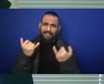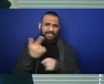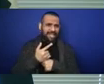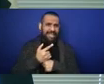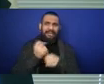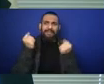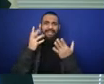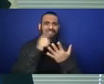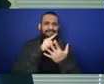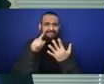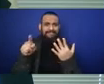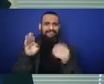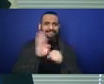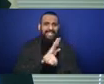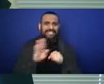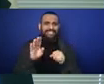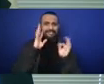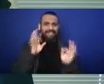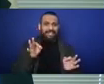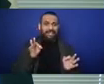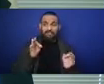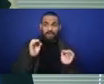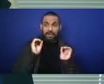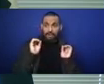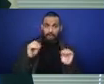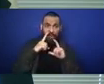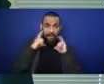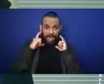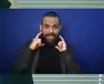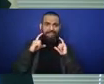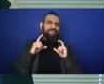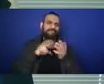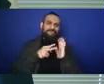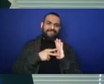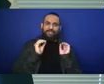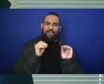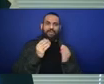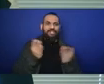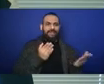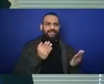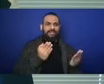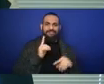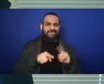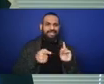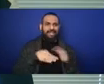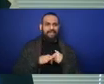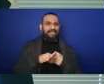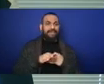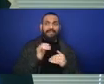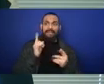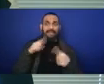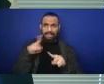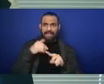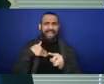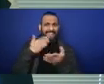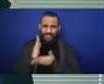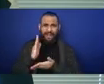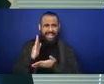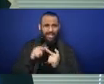with signs, I remember in the 70s, that said, no shoes, no shirt, no service. The same thing